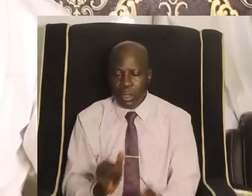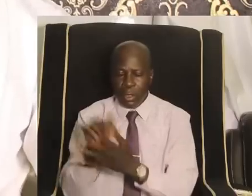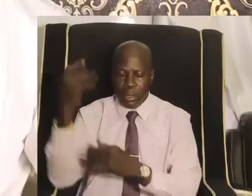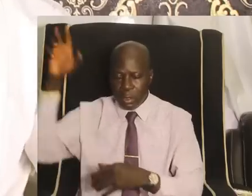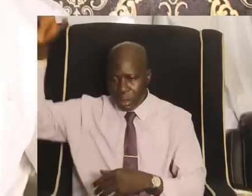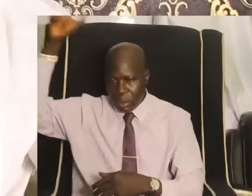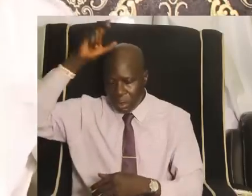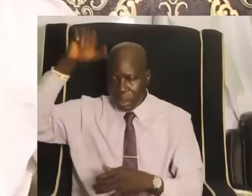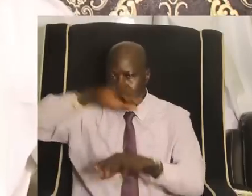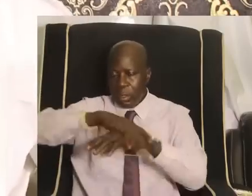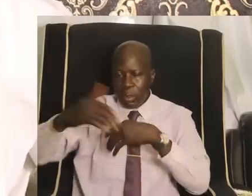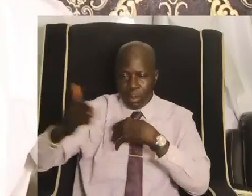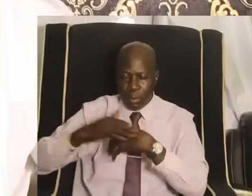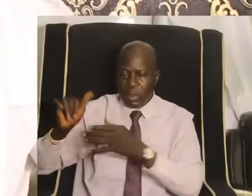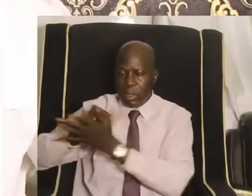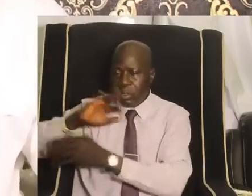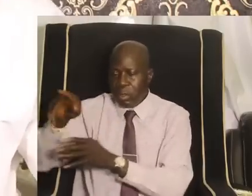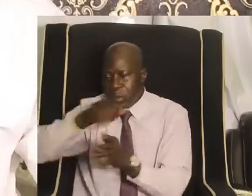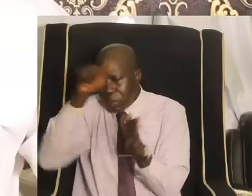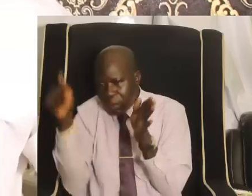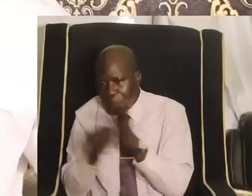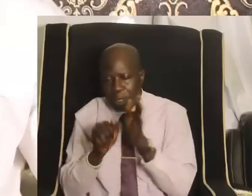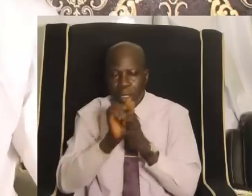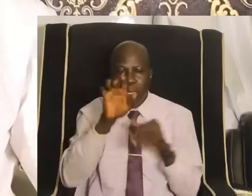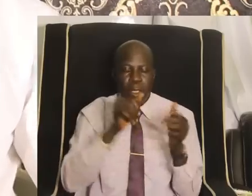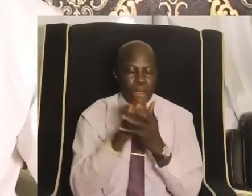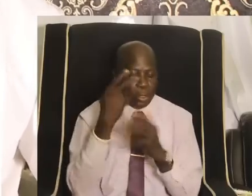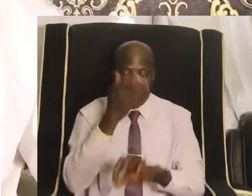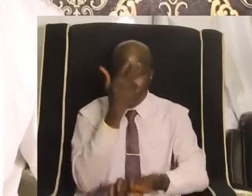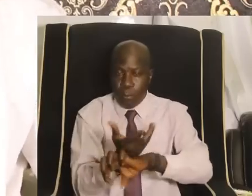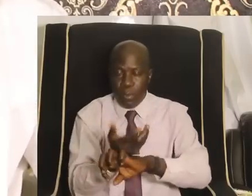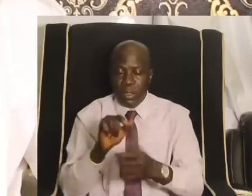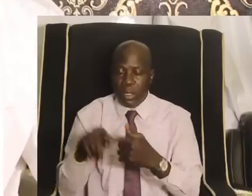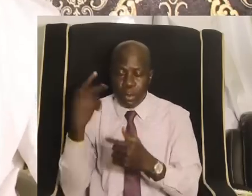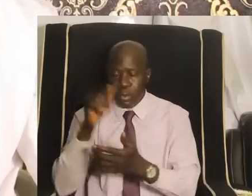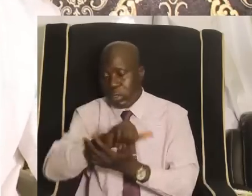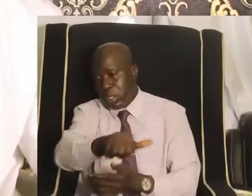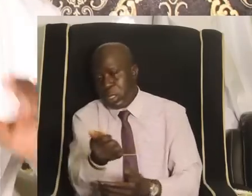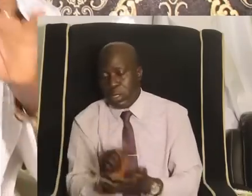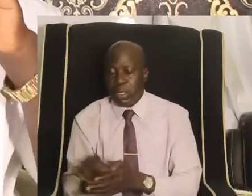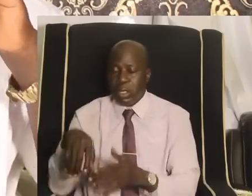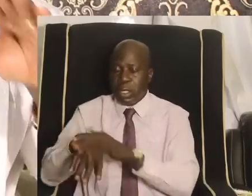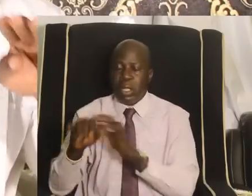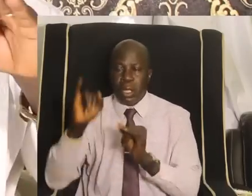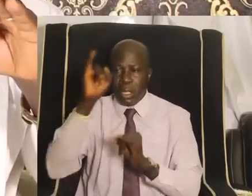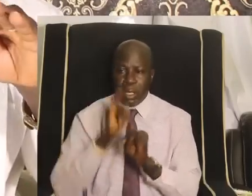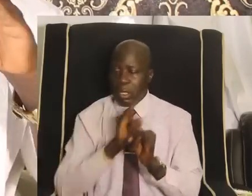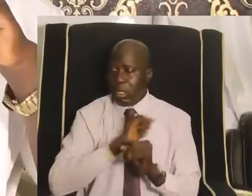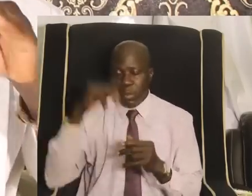Obedience is better than sacrifice. And to hearken is better than sacrifice. I said I want to tell you.